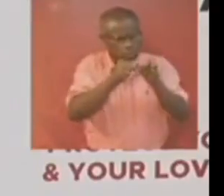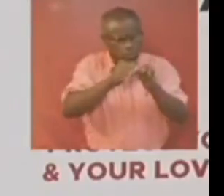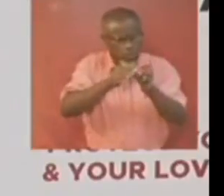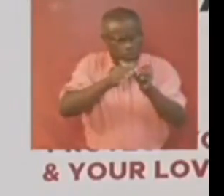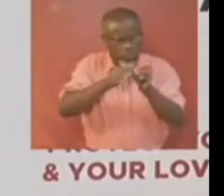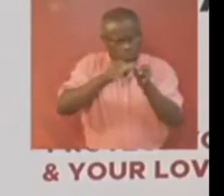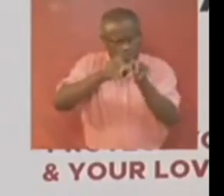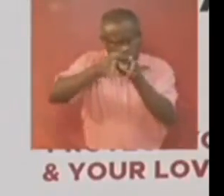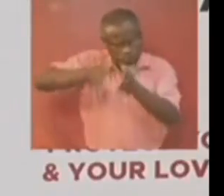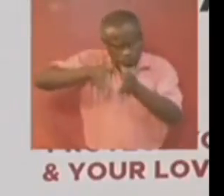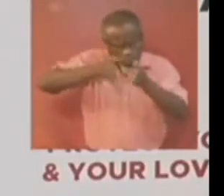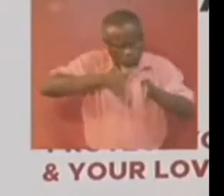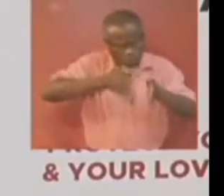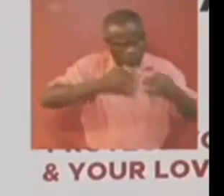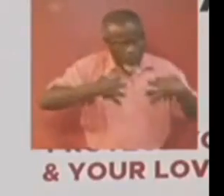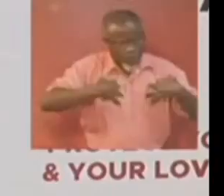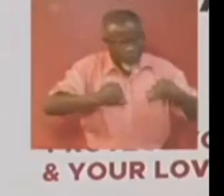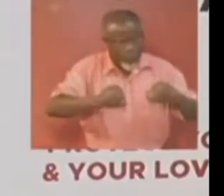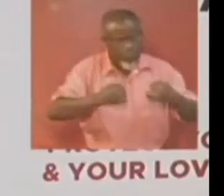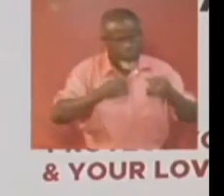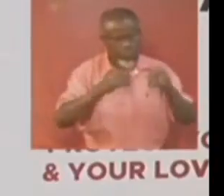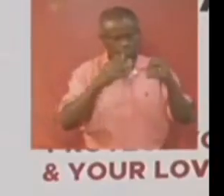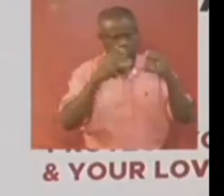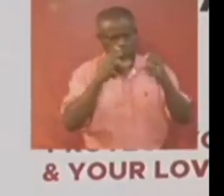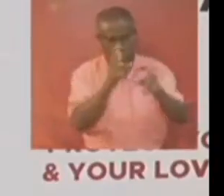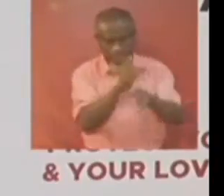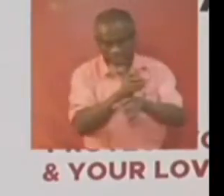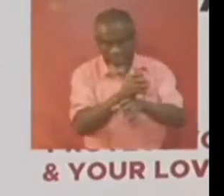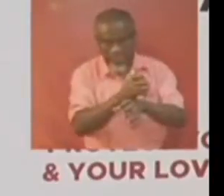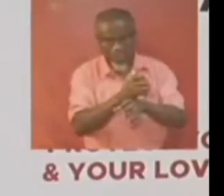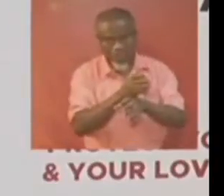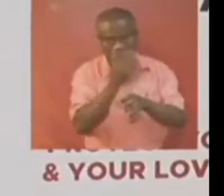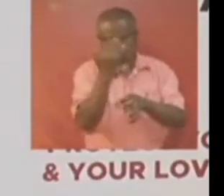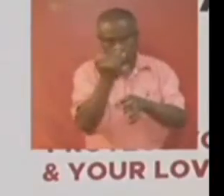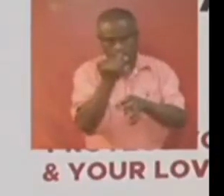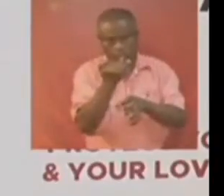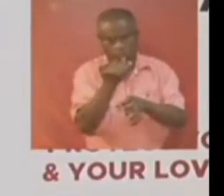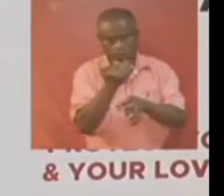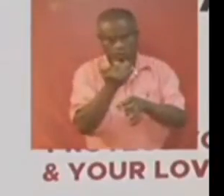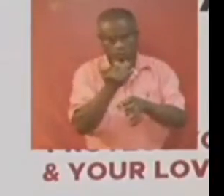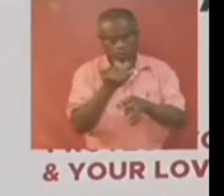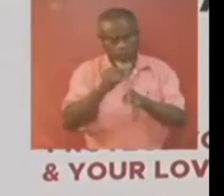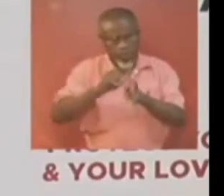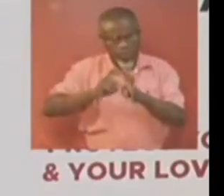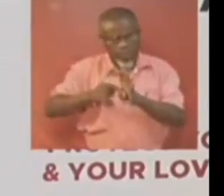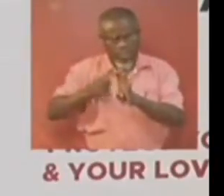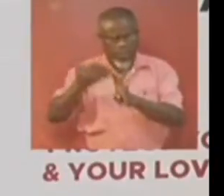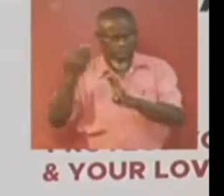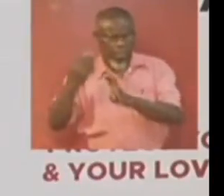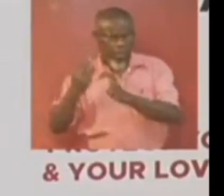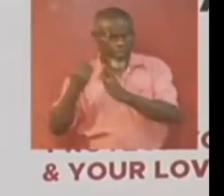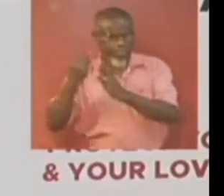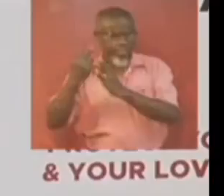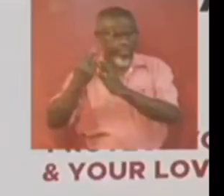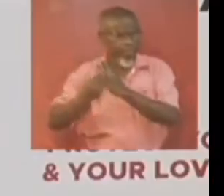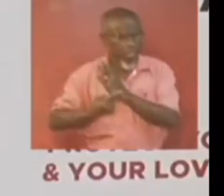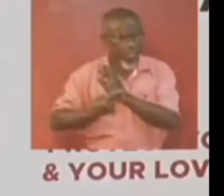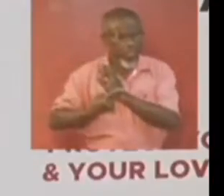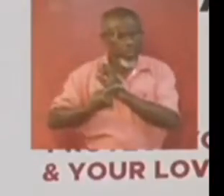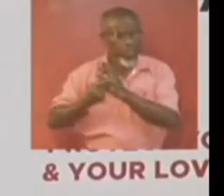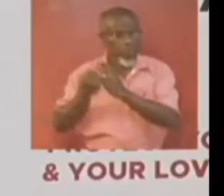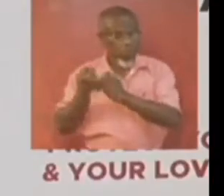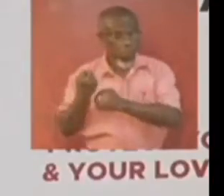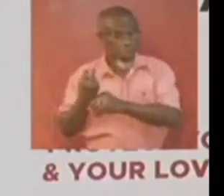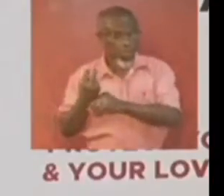parallel healthcare system was operationalized on March 12, 2020, when we diagnosed the